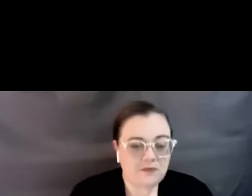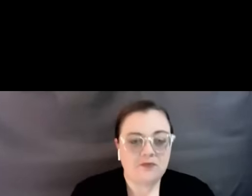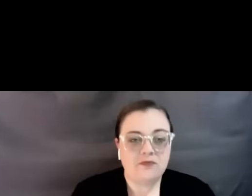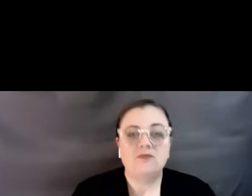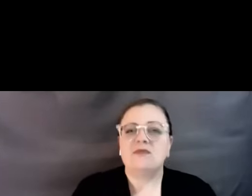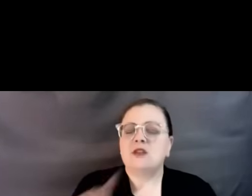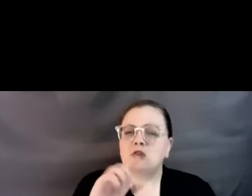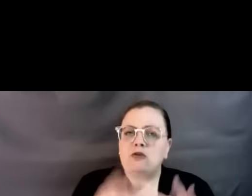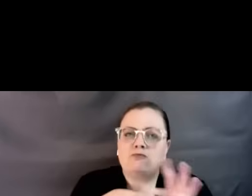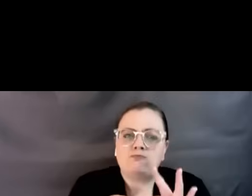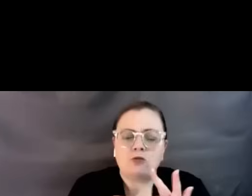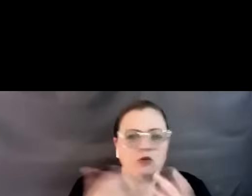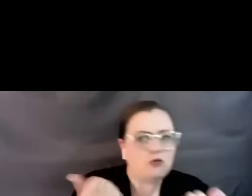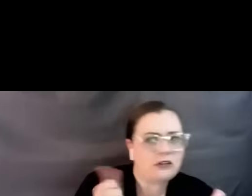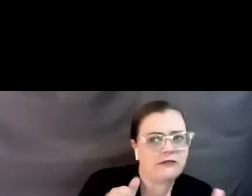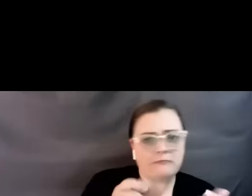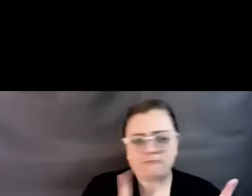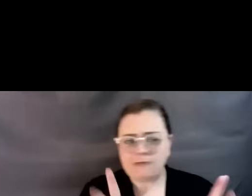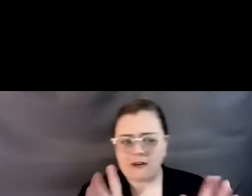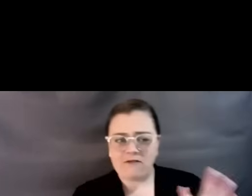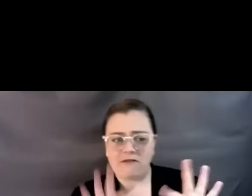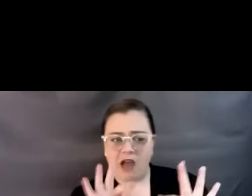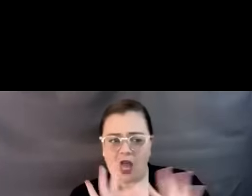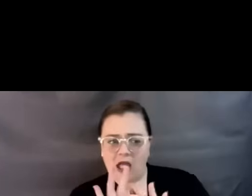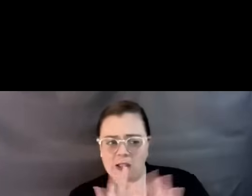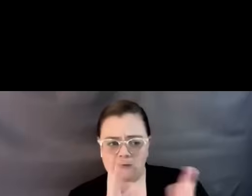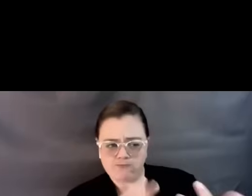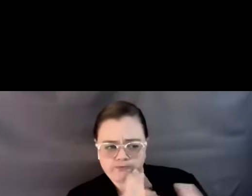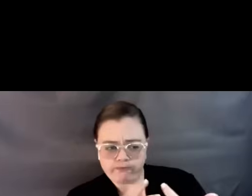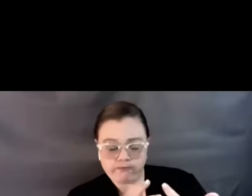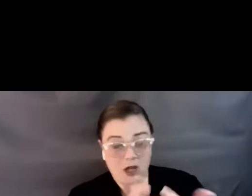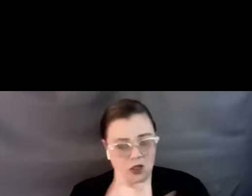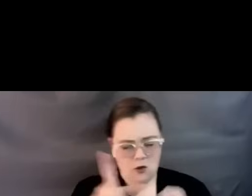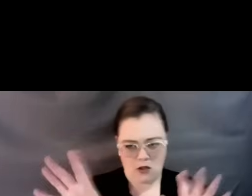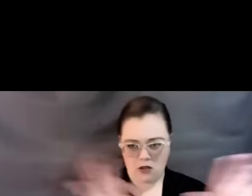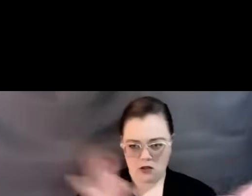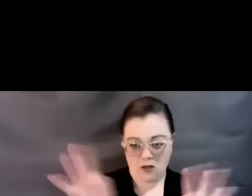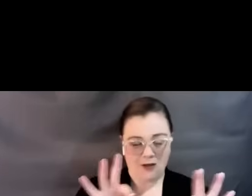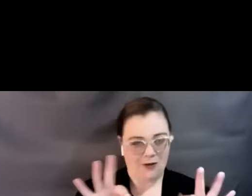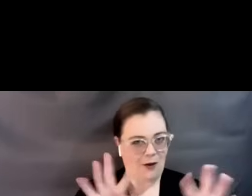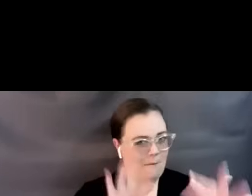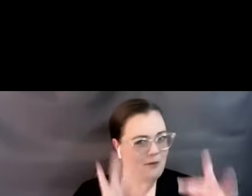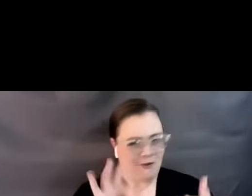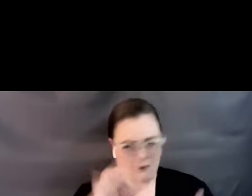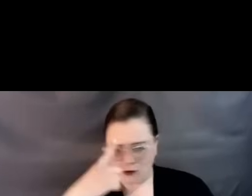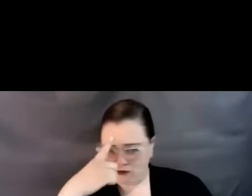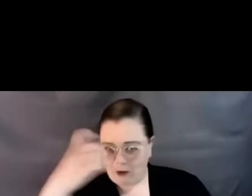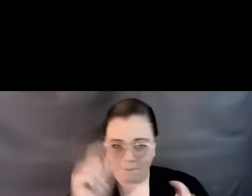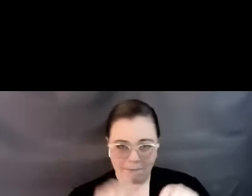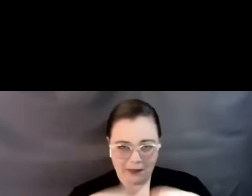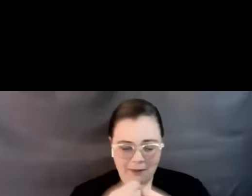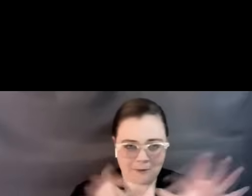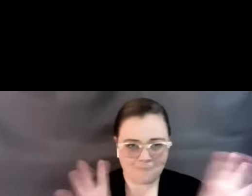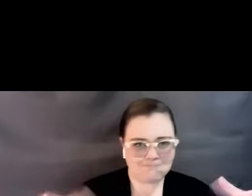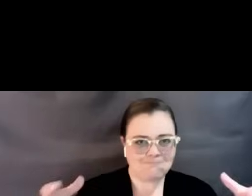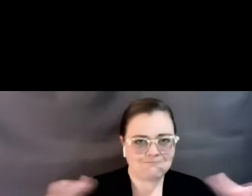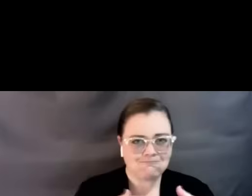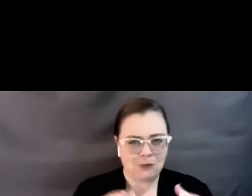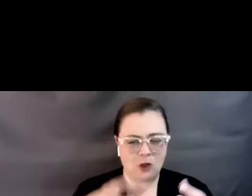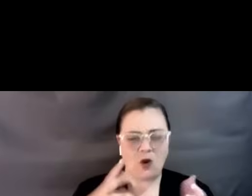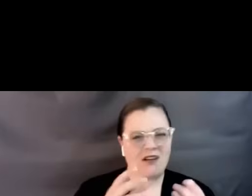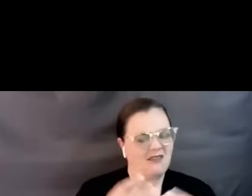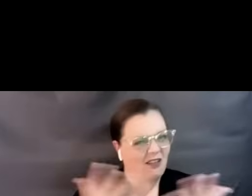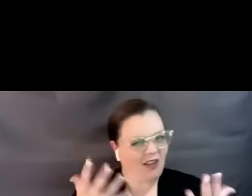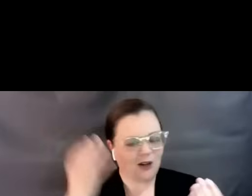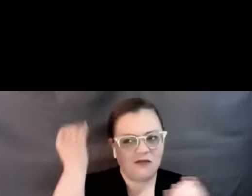potential, you have to find the right fit. When you're assembling your dream team, there's a lot to consider, including the kind of work you plan to do,